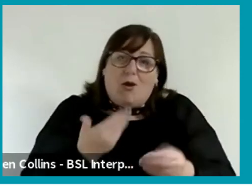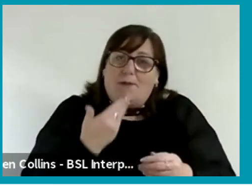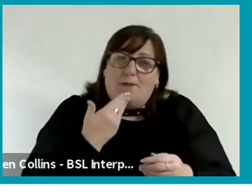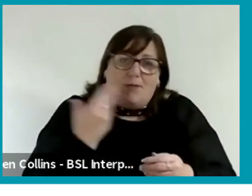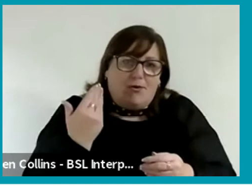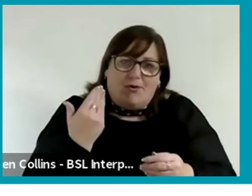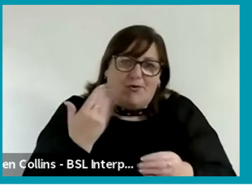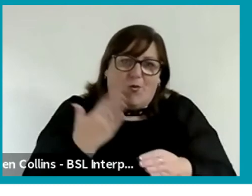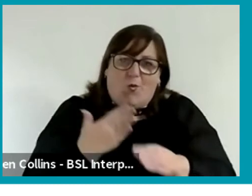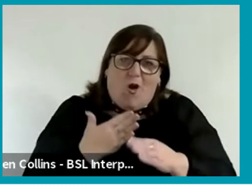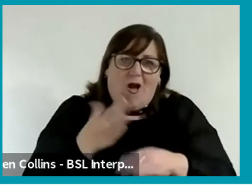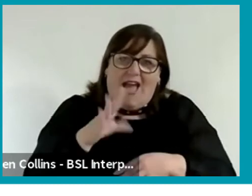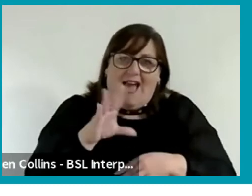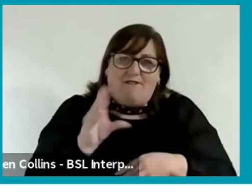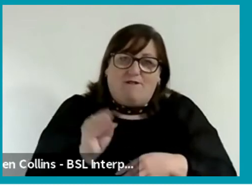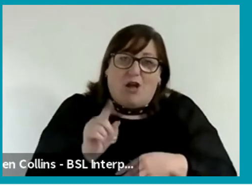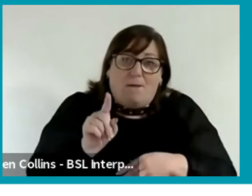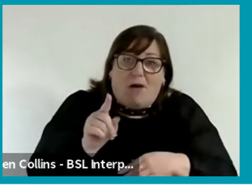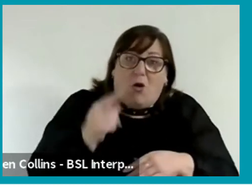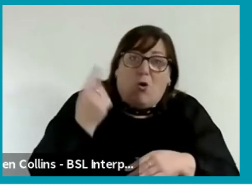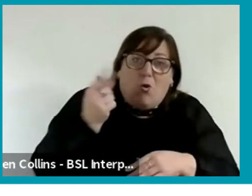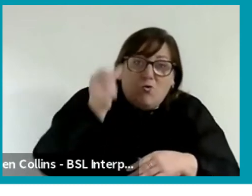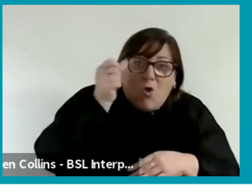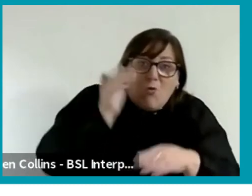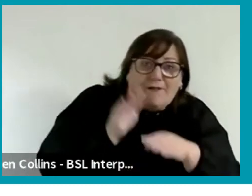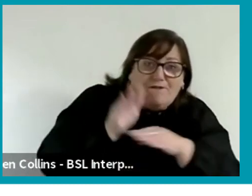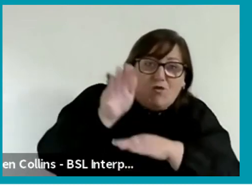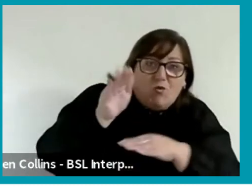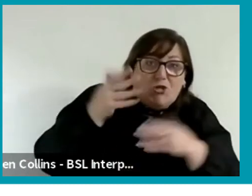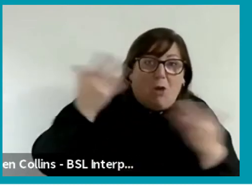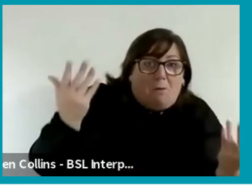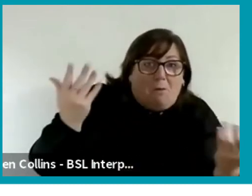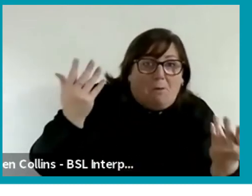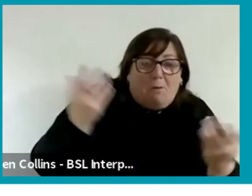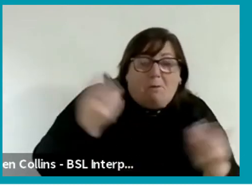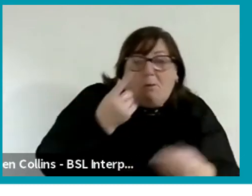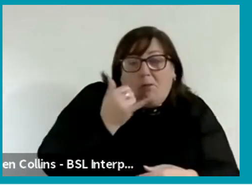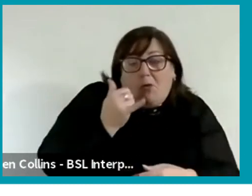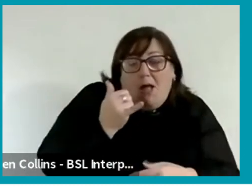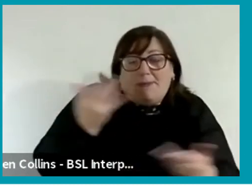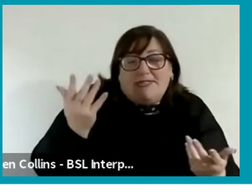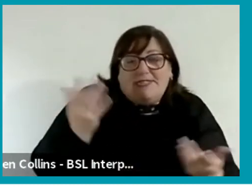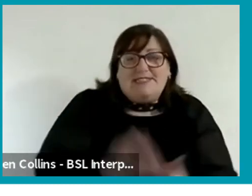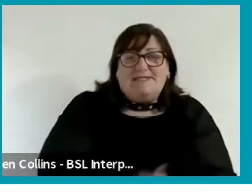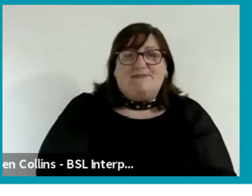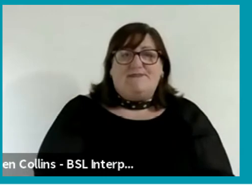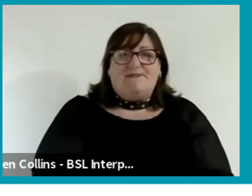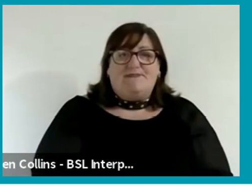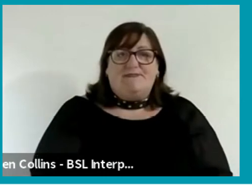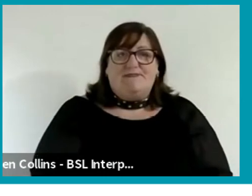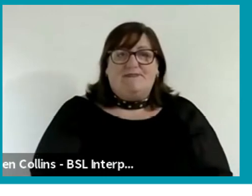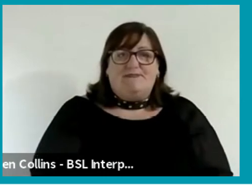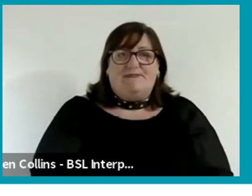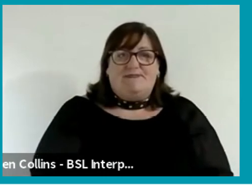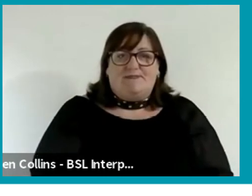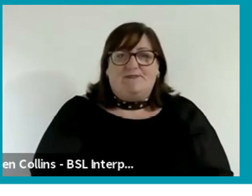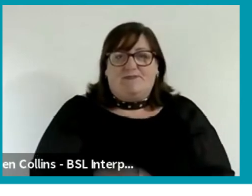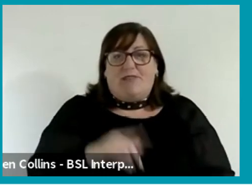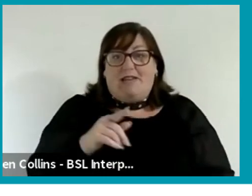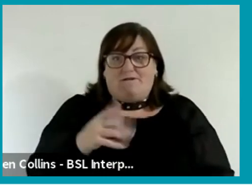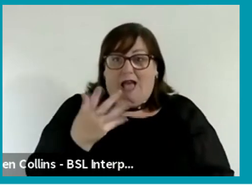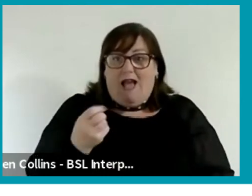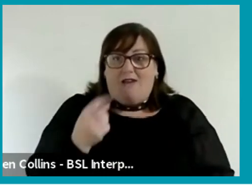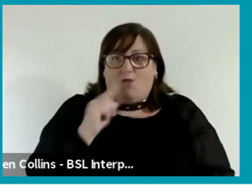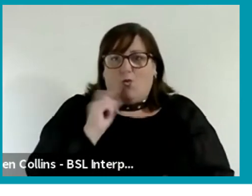keep following us. Okay, check out the Evenbreak site too. They might pop up there shortly. Absolutely. If we do, there will be definitely visible